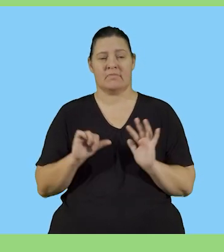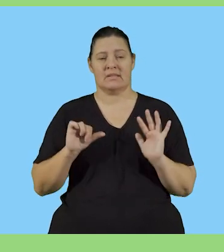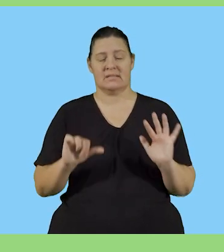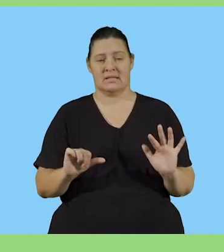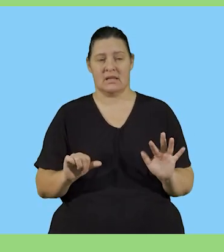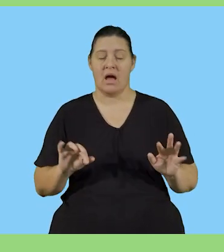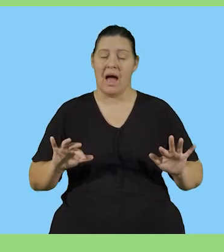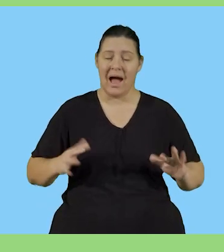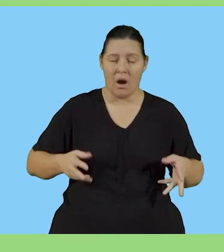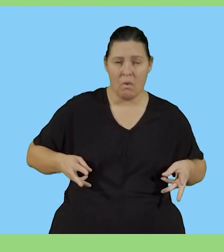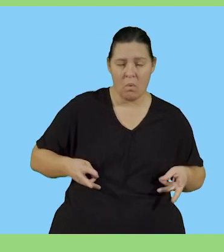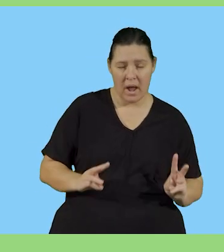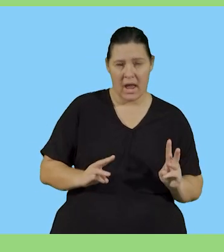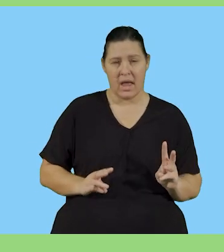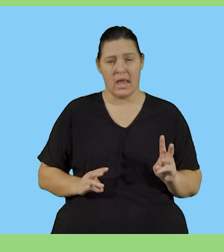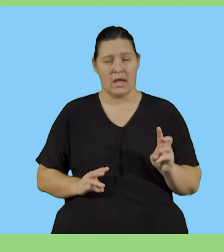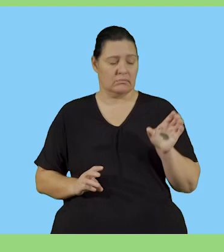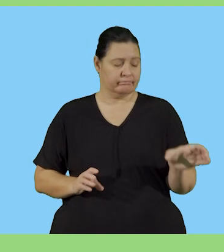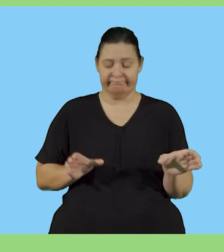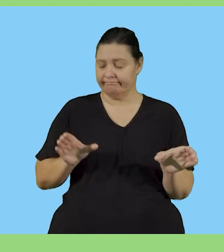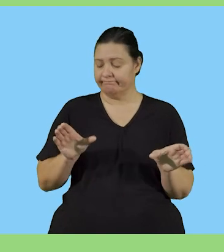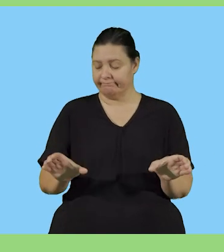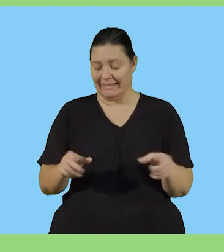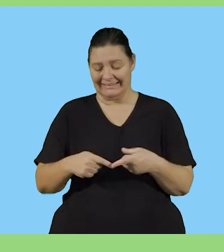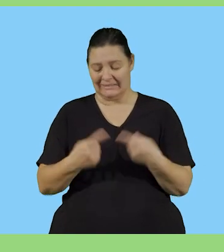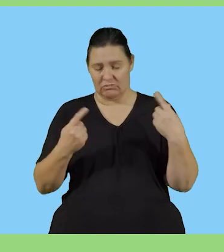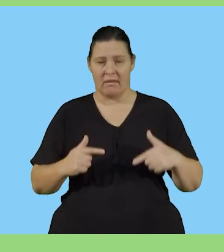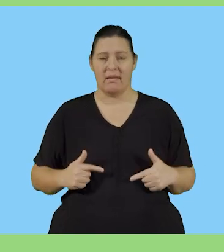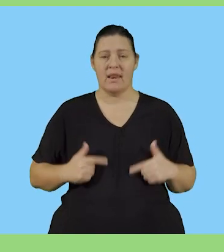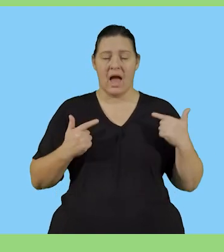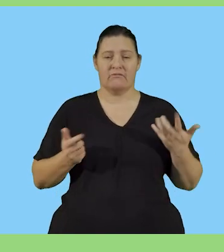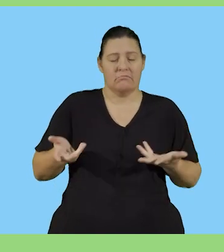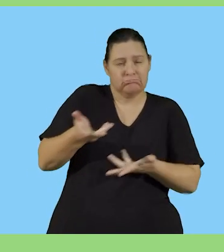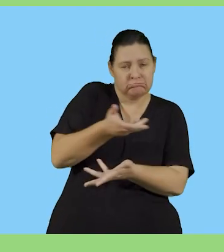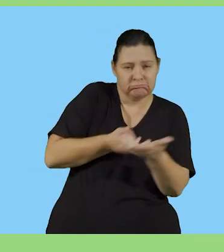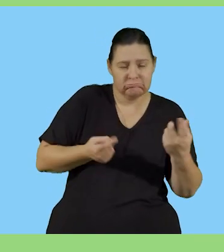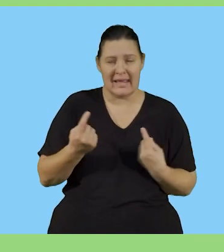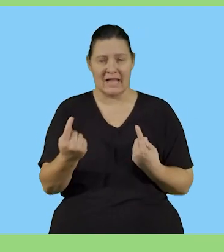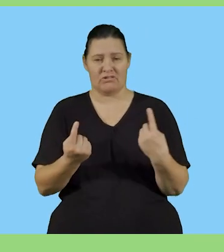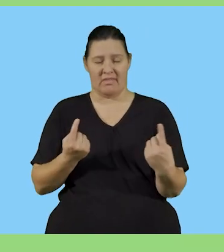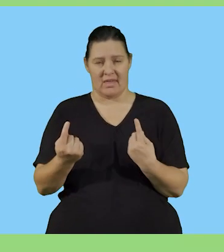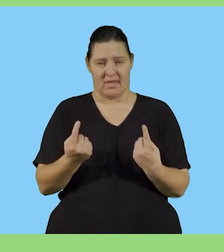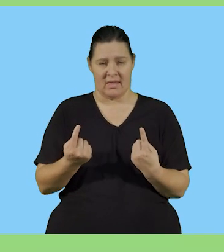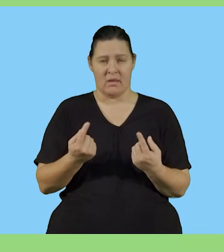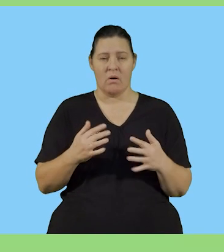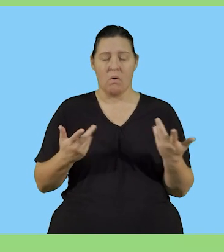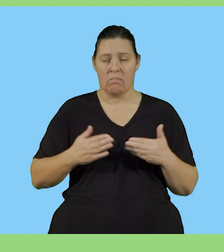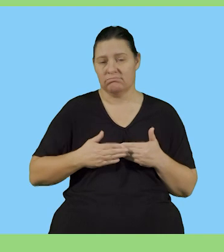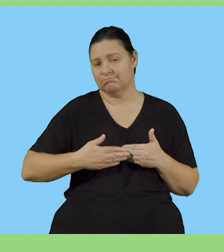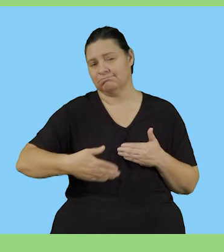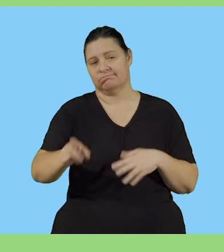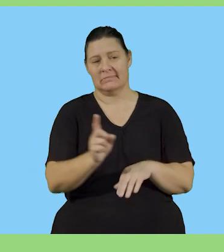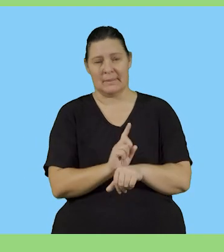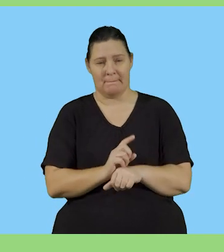Number 6 is the way in which two different species live and interact with each other over a